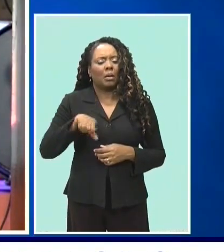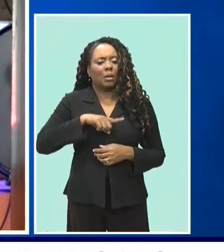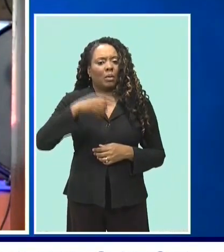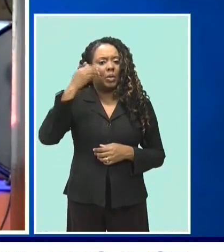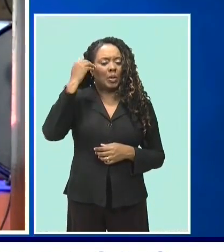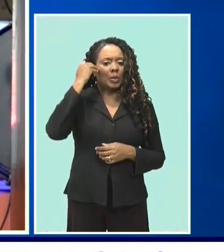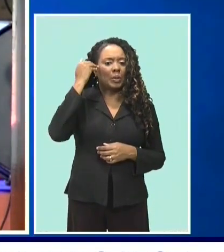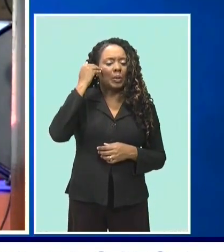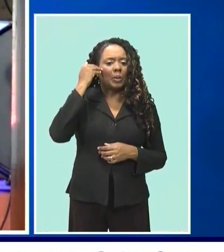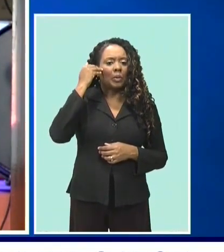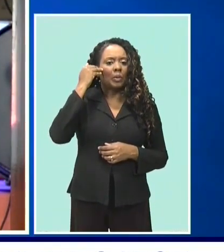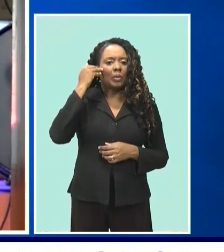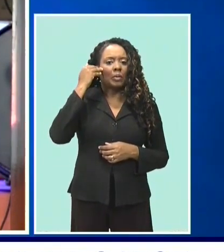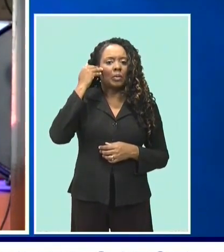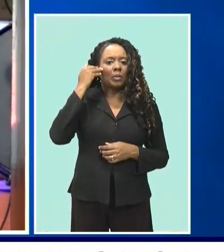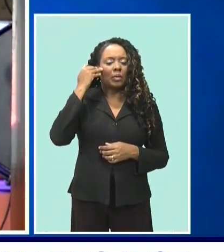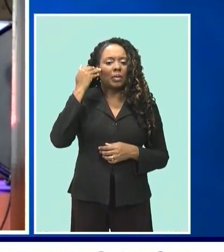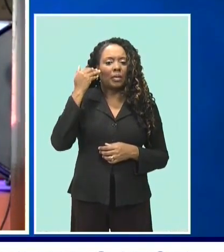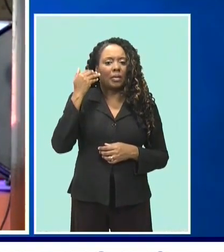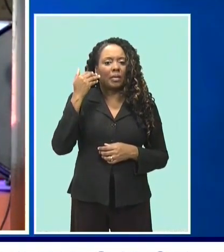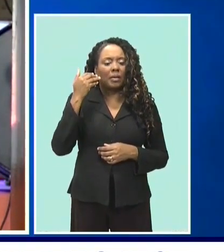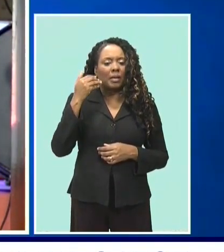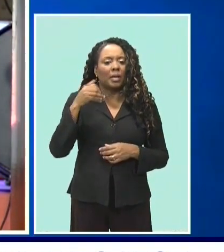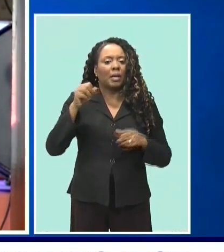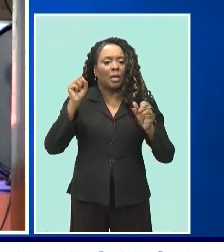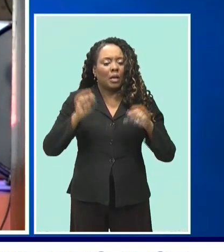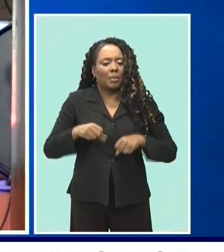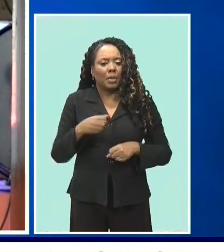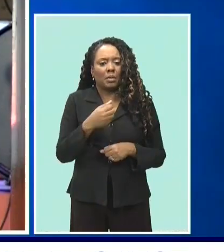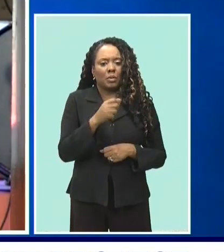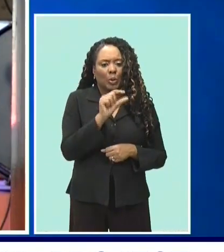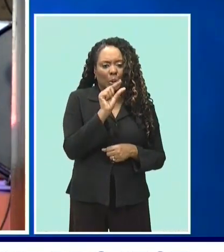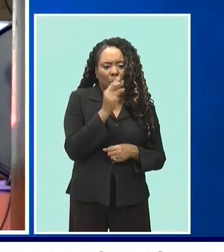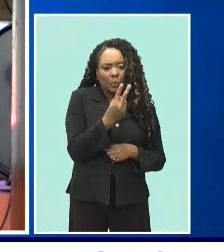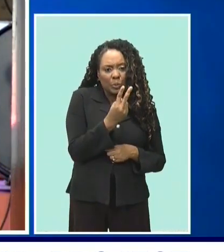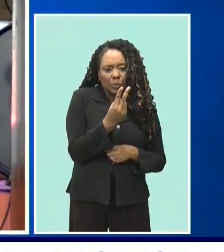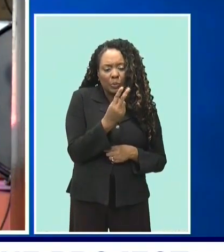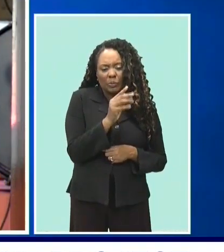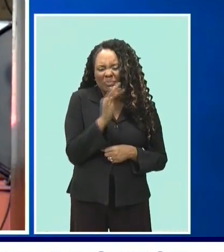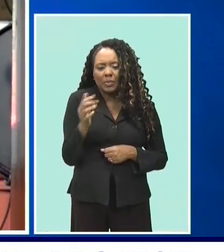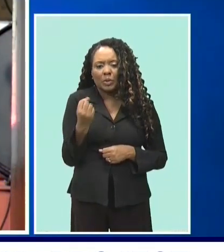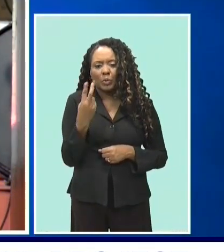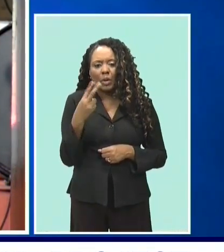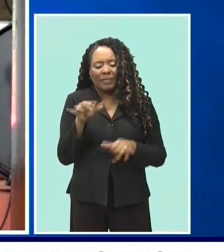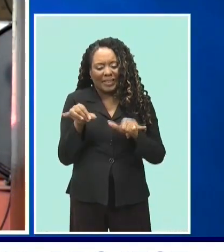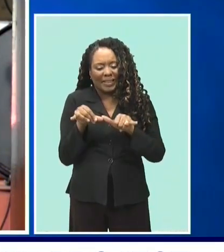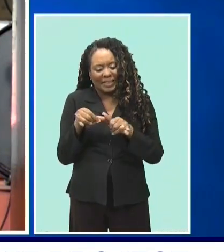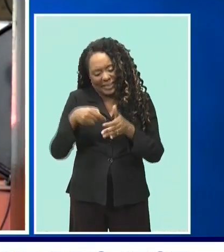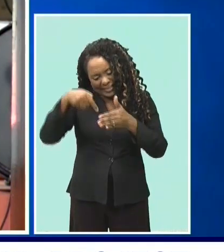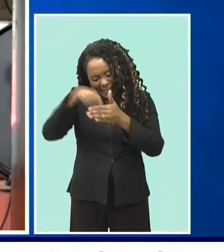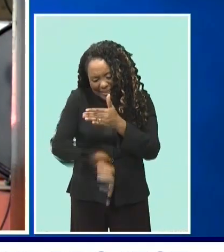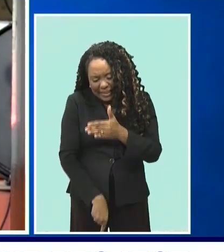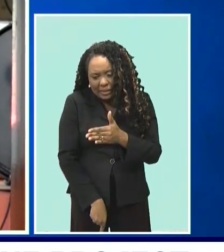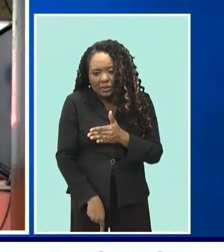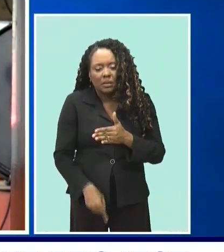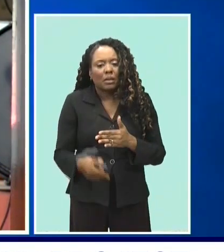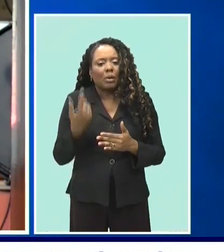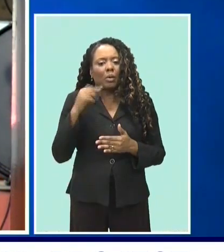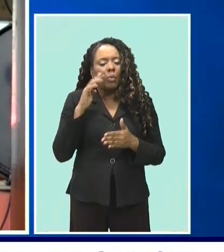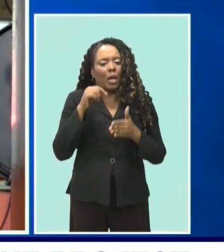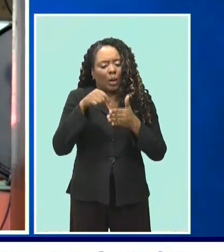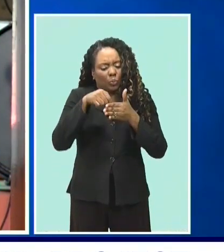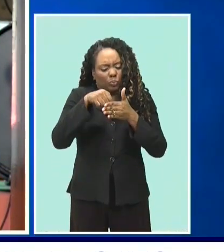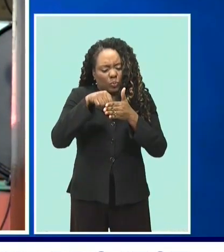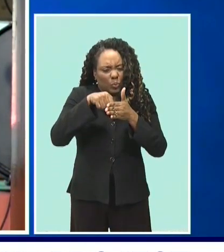be anywhere between 2 inches to 12 inches deep. So we will slowly investigate